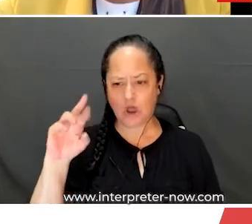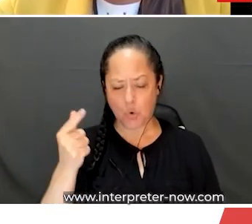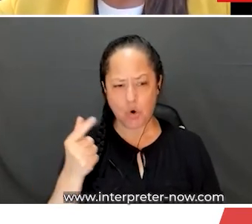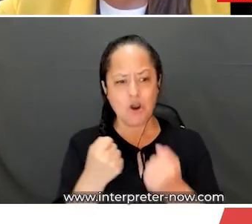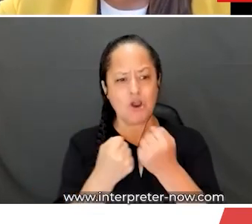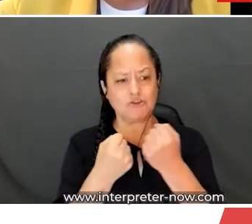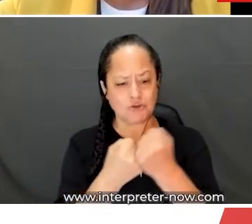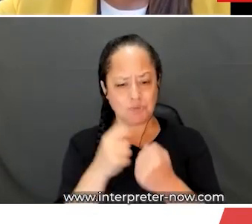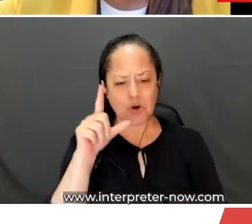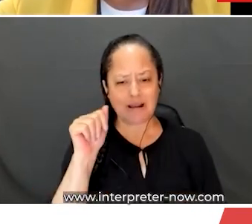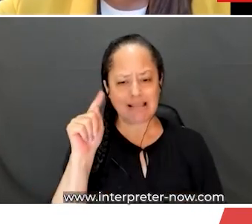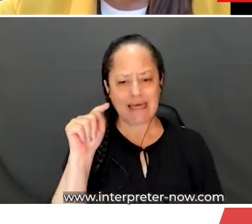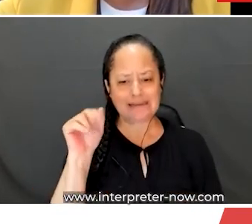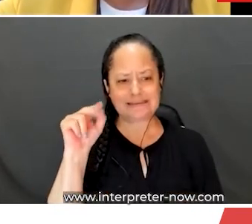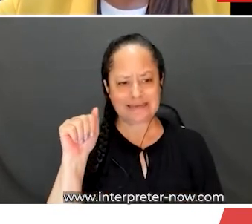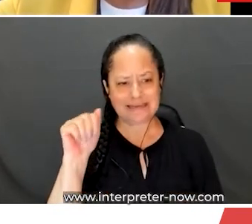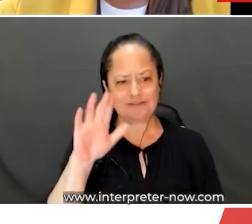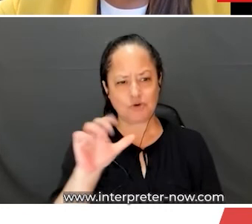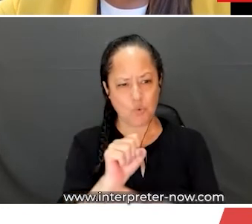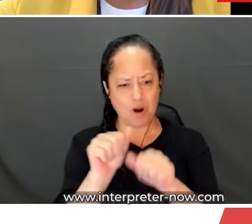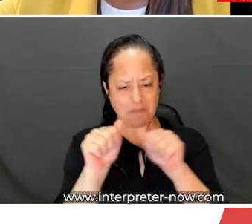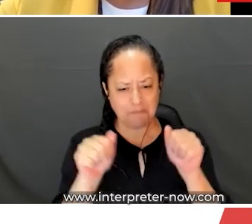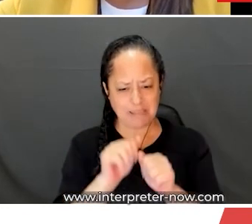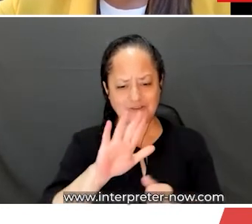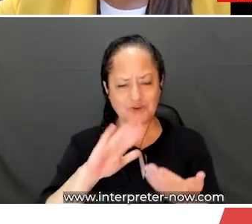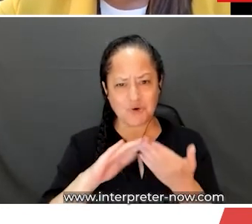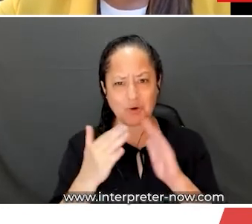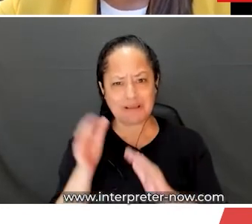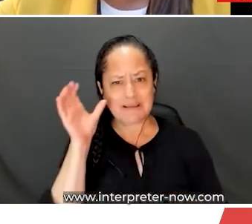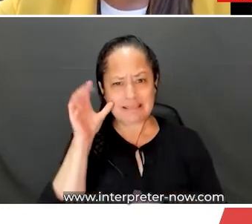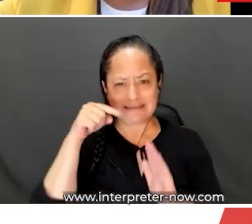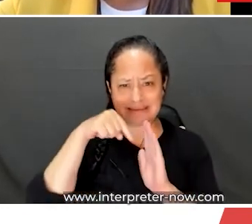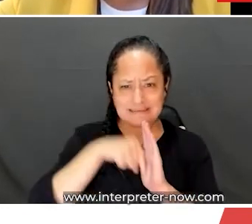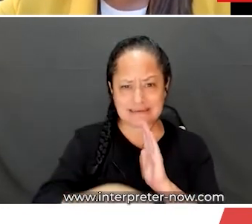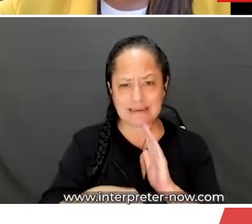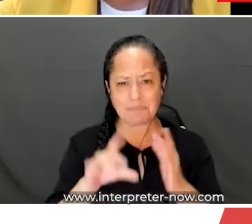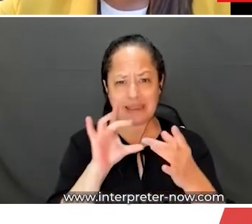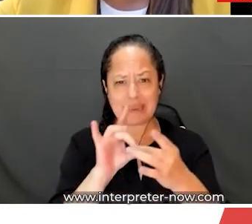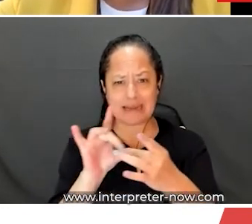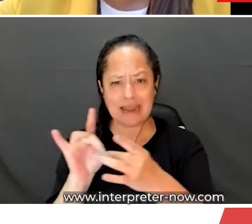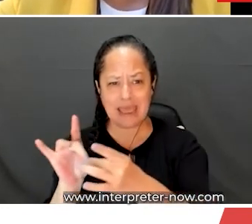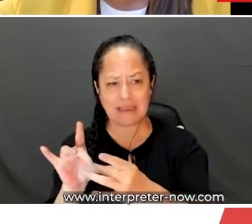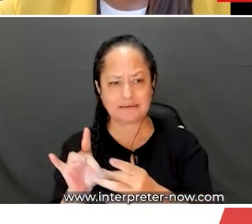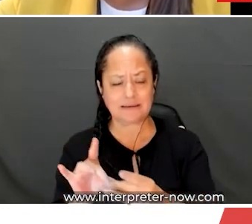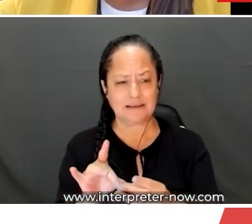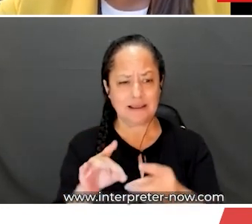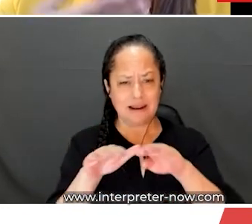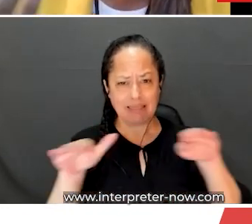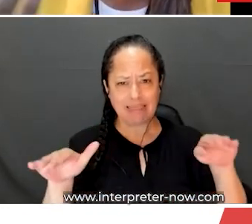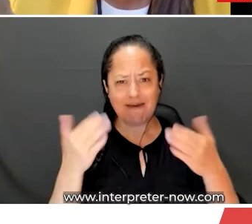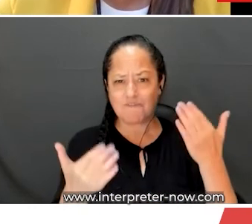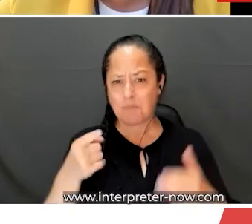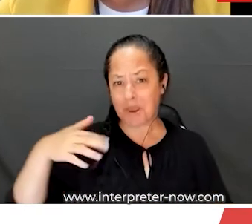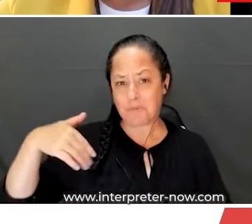your workplace and in your communities, and listen deeply and connect on levels that maybe you